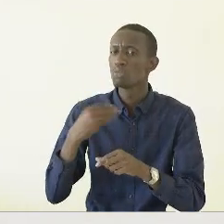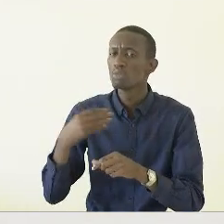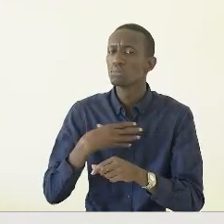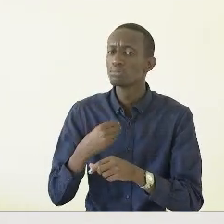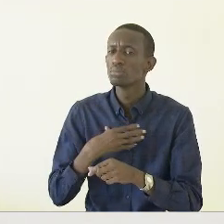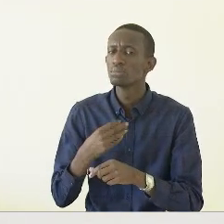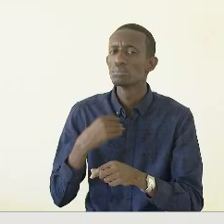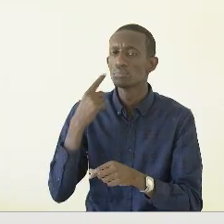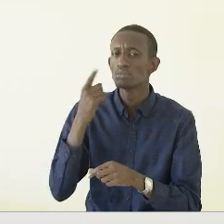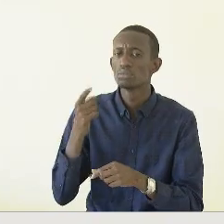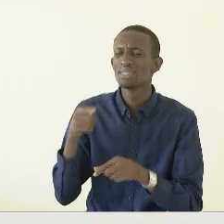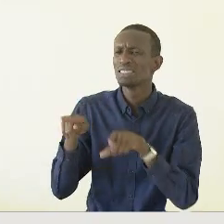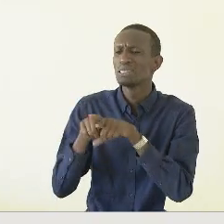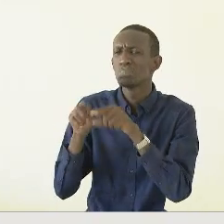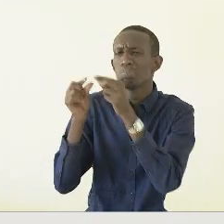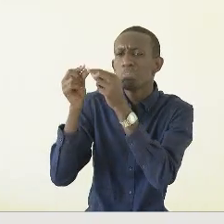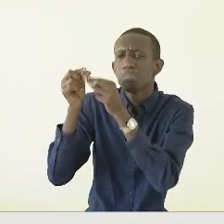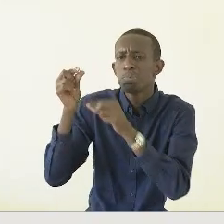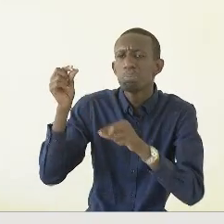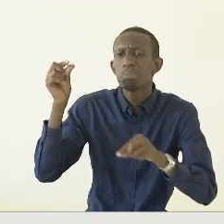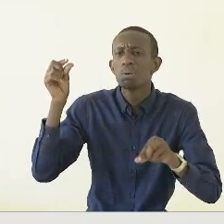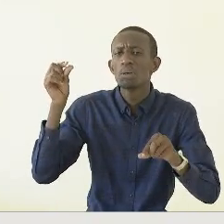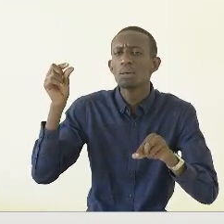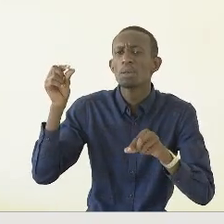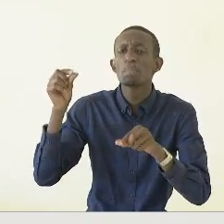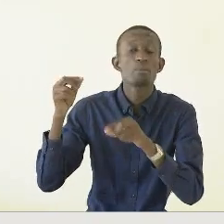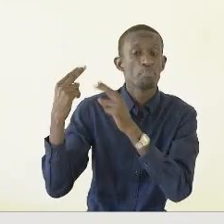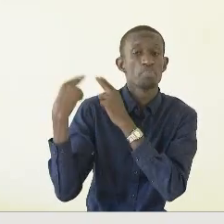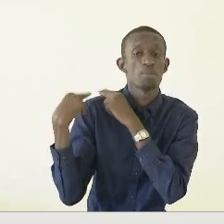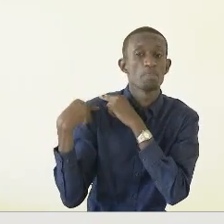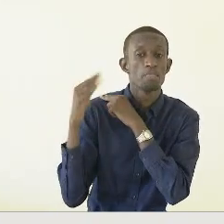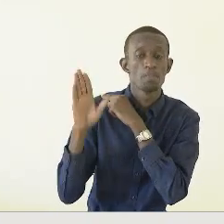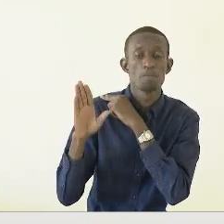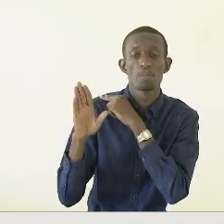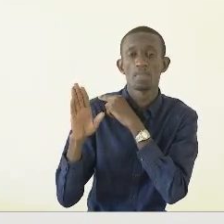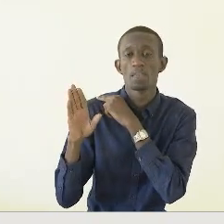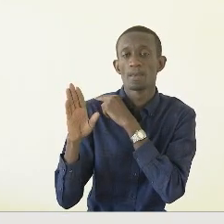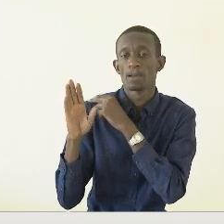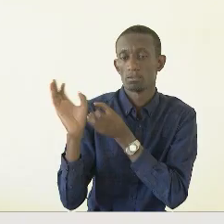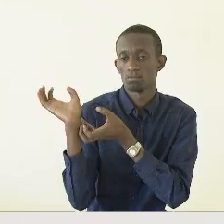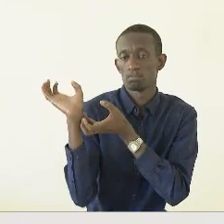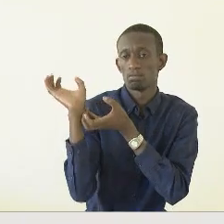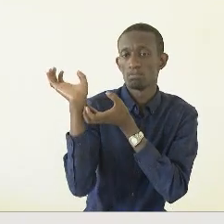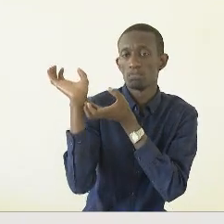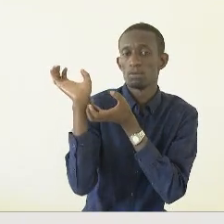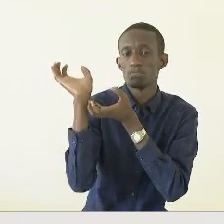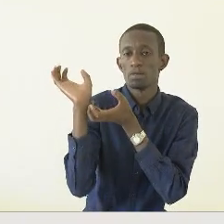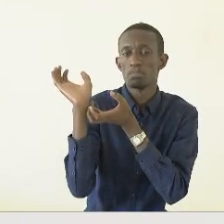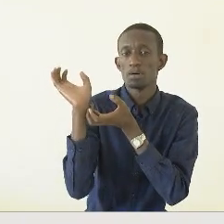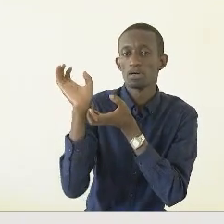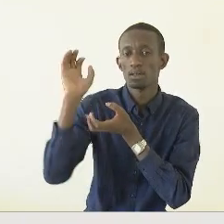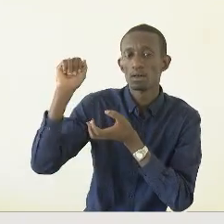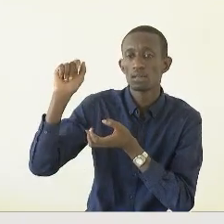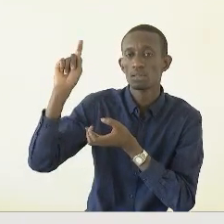slender, thread-like, and the function of the filament is to hold the anther in proper position so